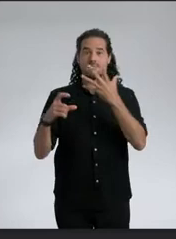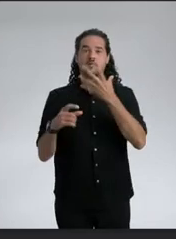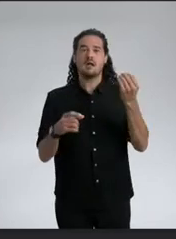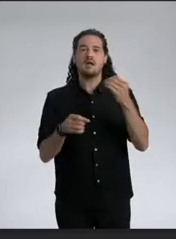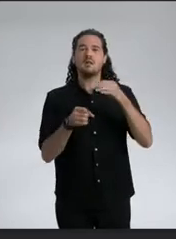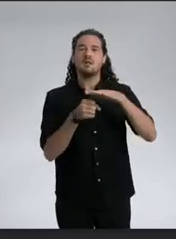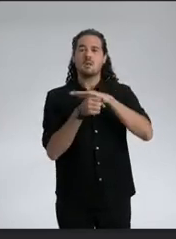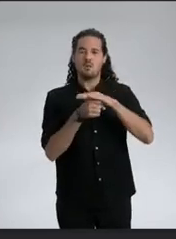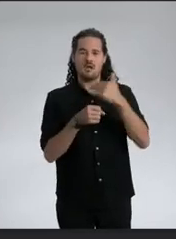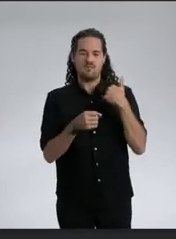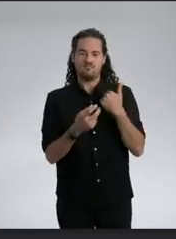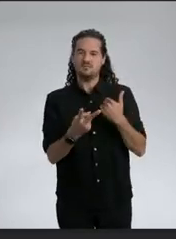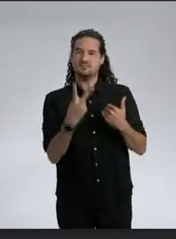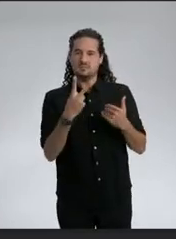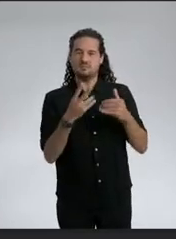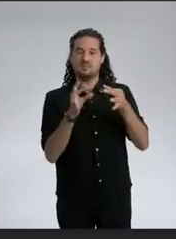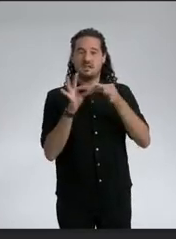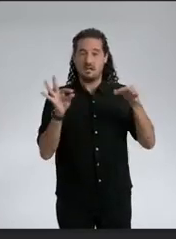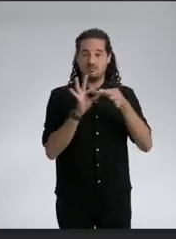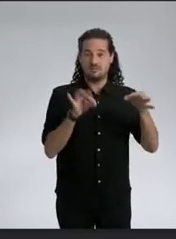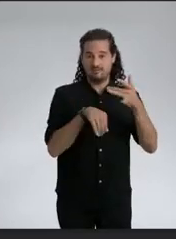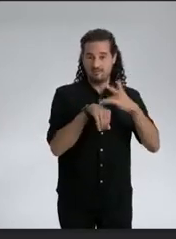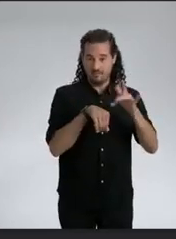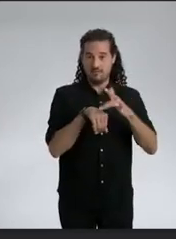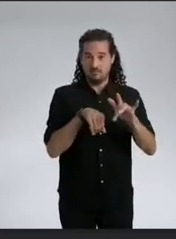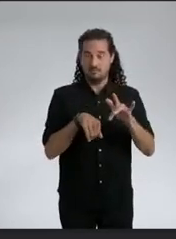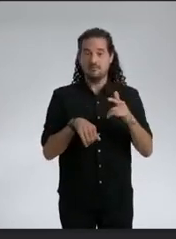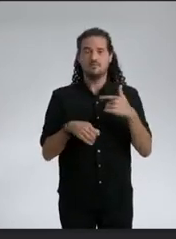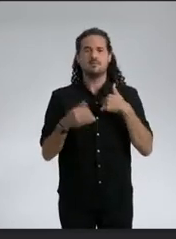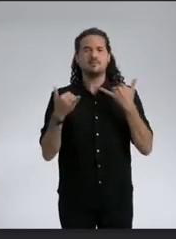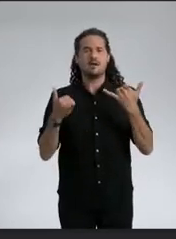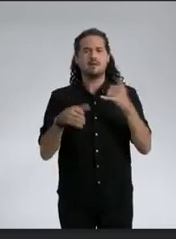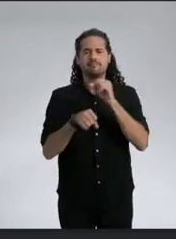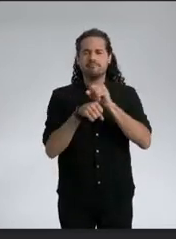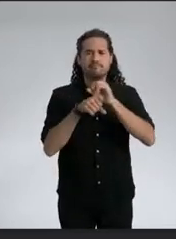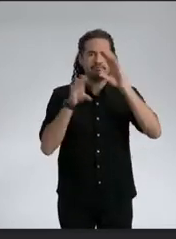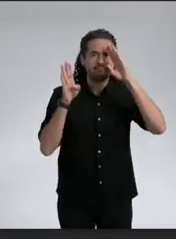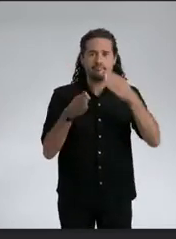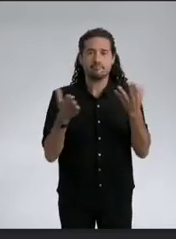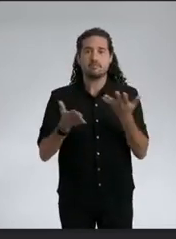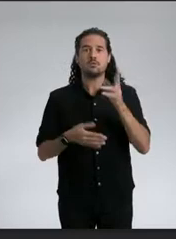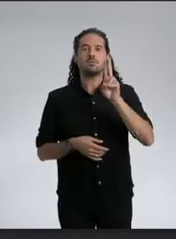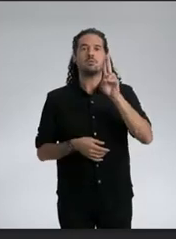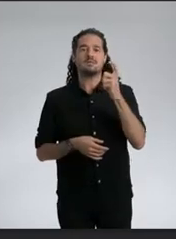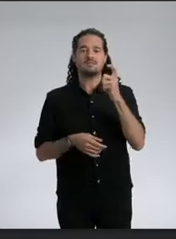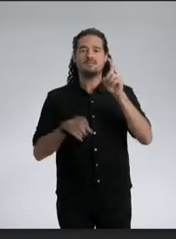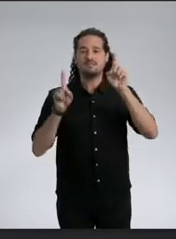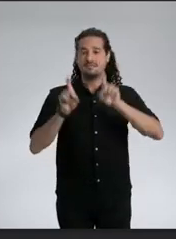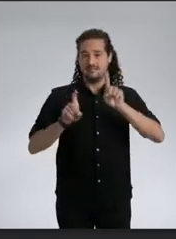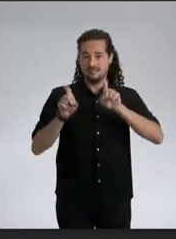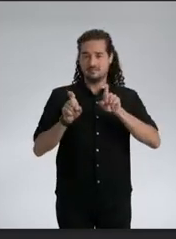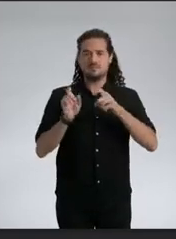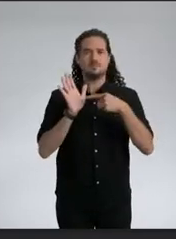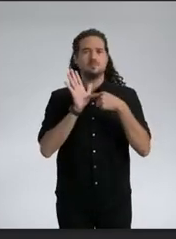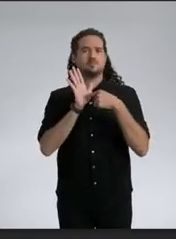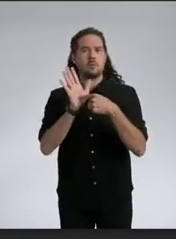languages. I've been working on a suite of user experience tests that exercise Fruta's most popular